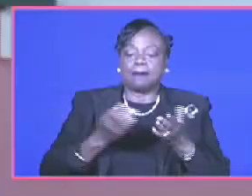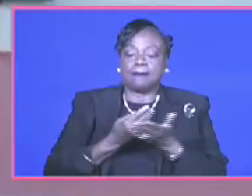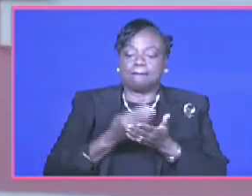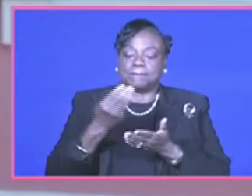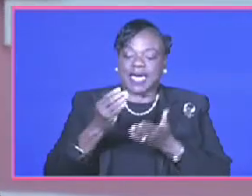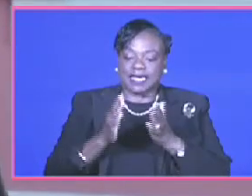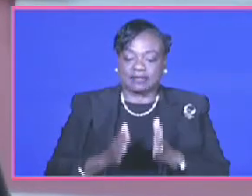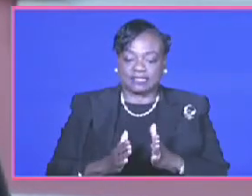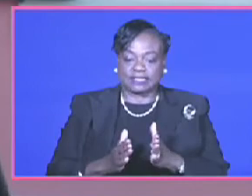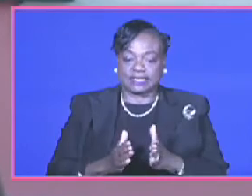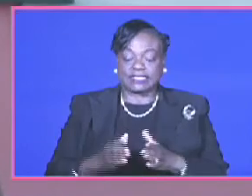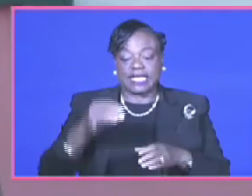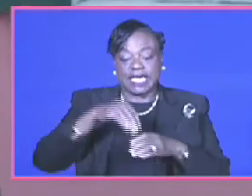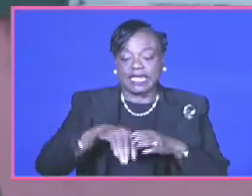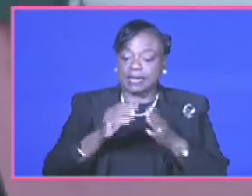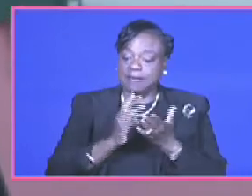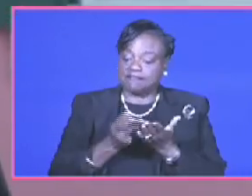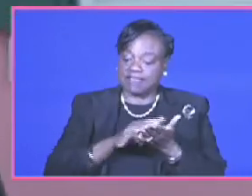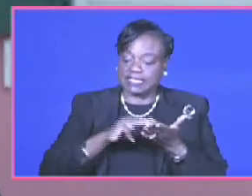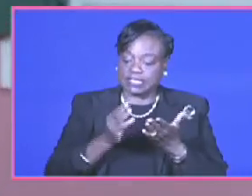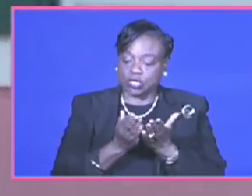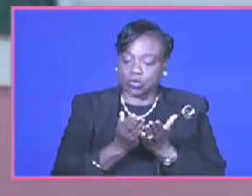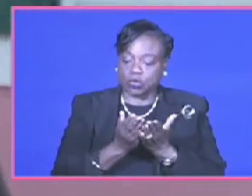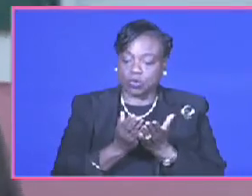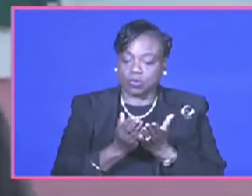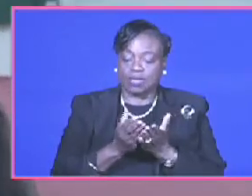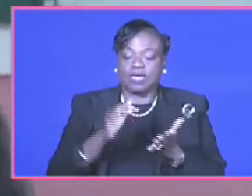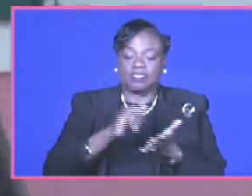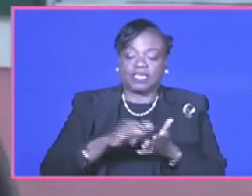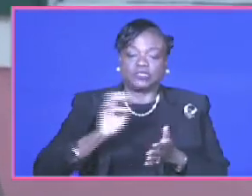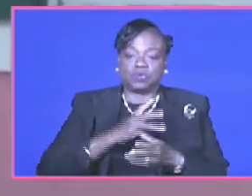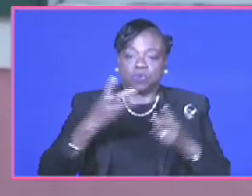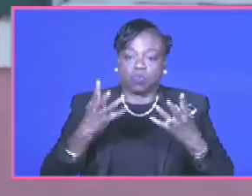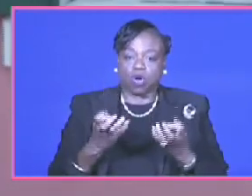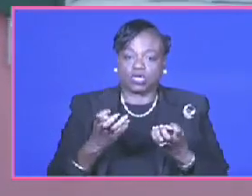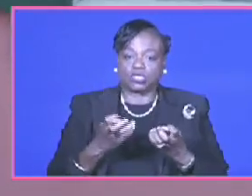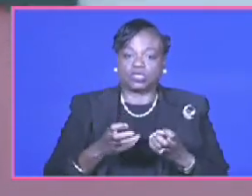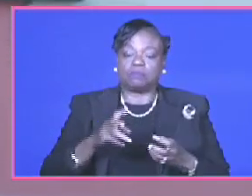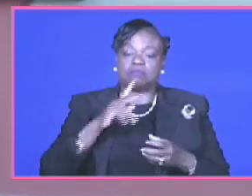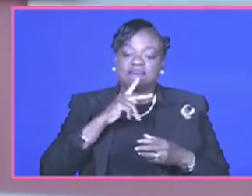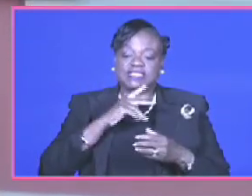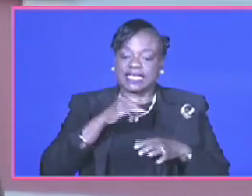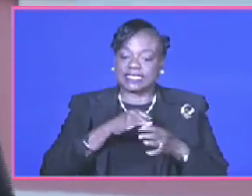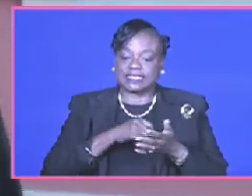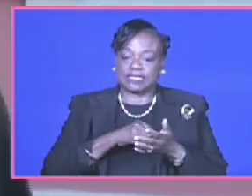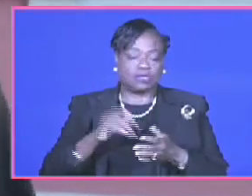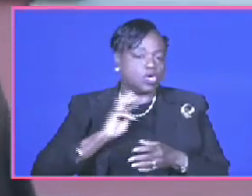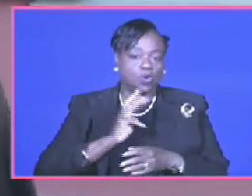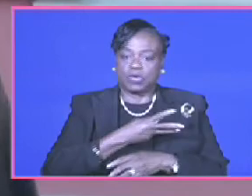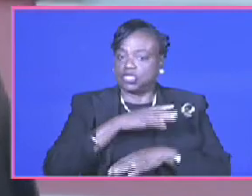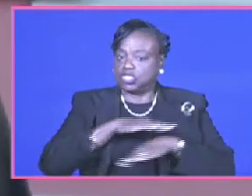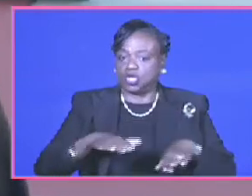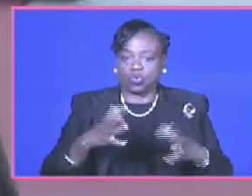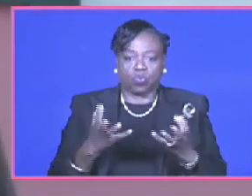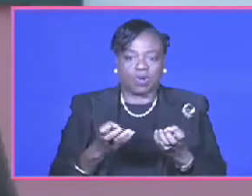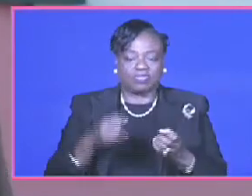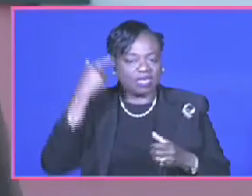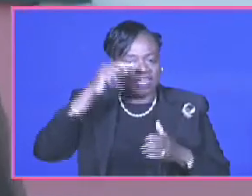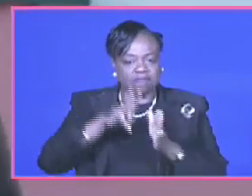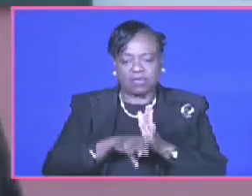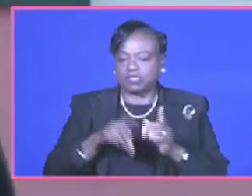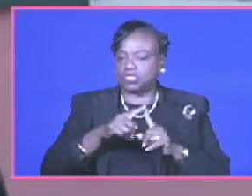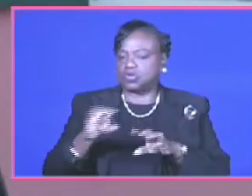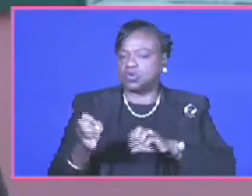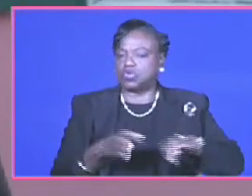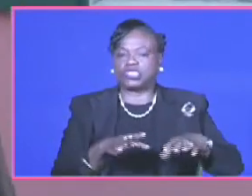It's in our manifesto that we want to privatize it. We don't want the government to lose oodles of money as they have done in the past. May I